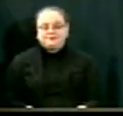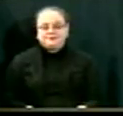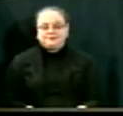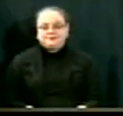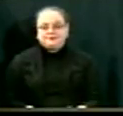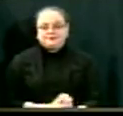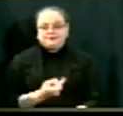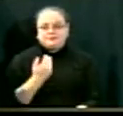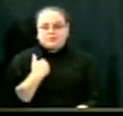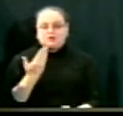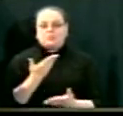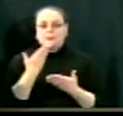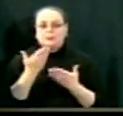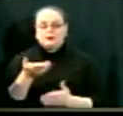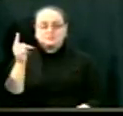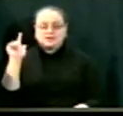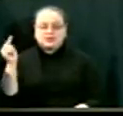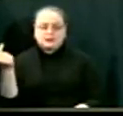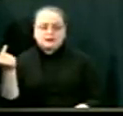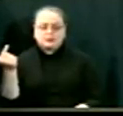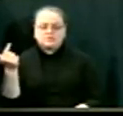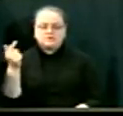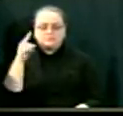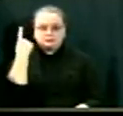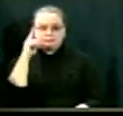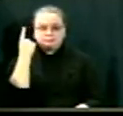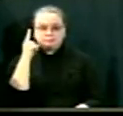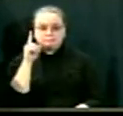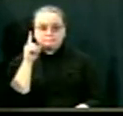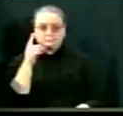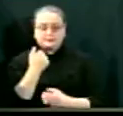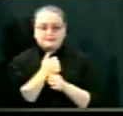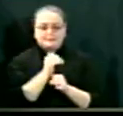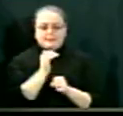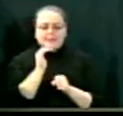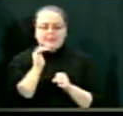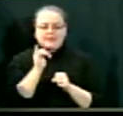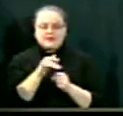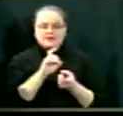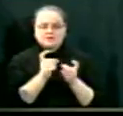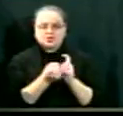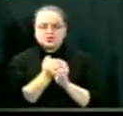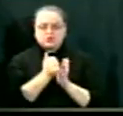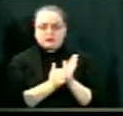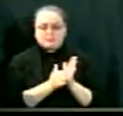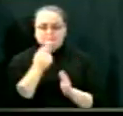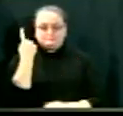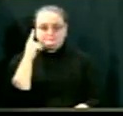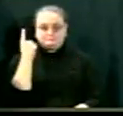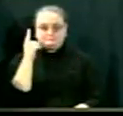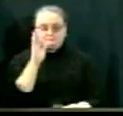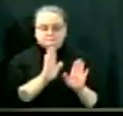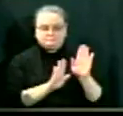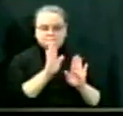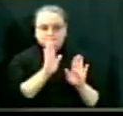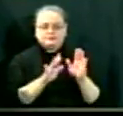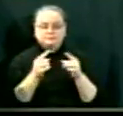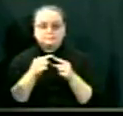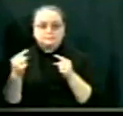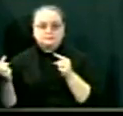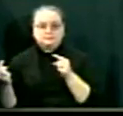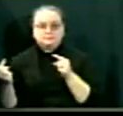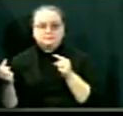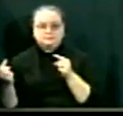Okay, we have a motion and a second. All in favor of making that change to our agenda, say aye. Aye. Aye.